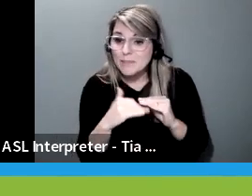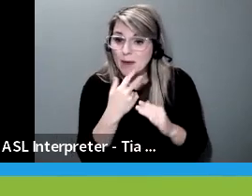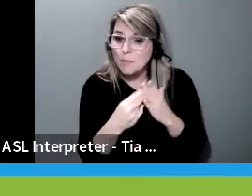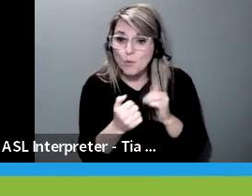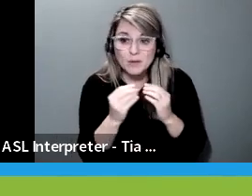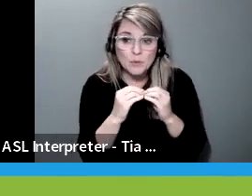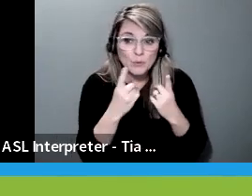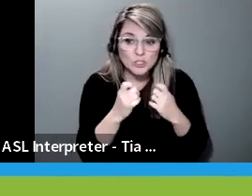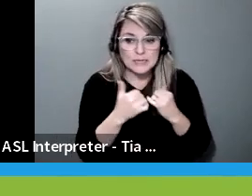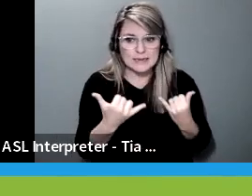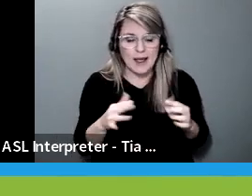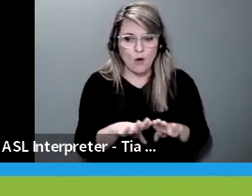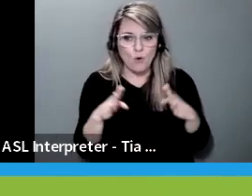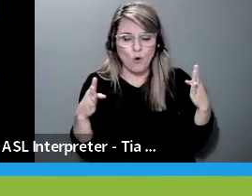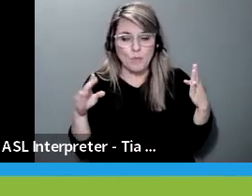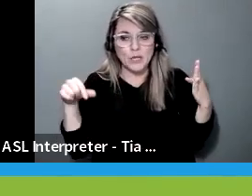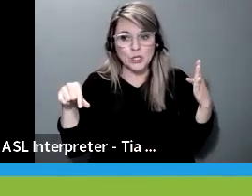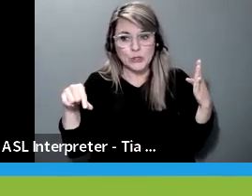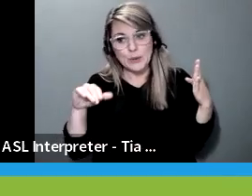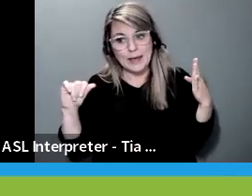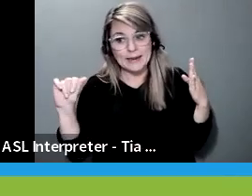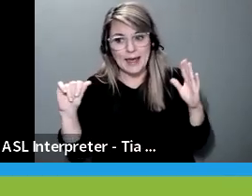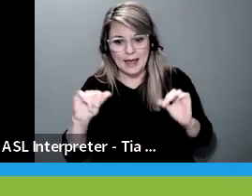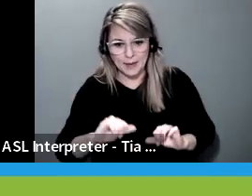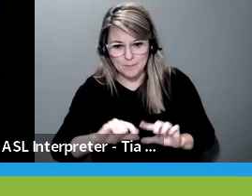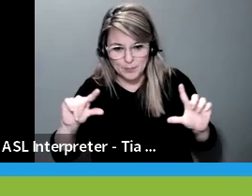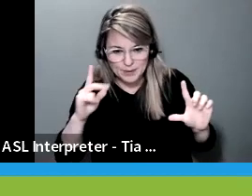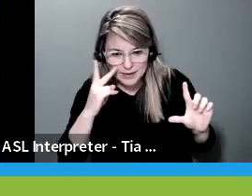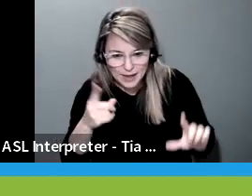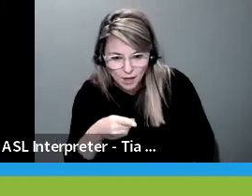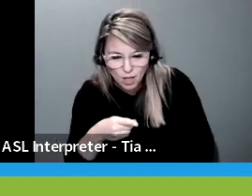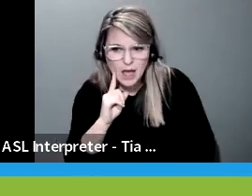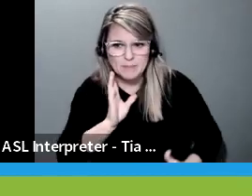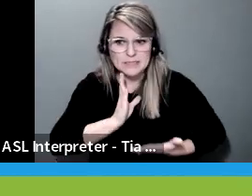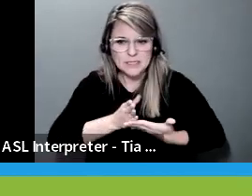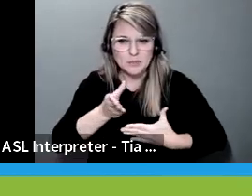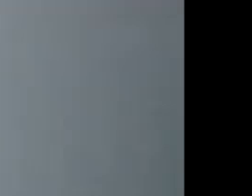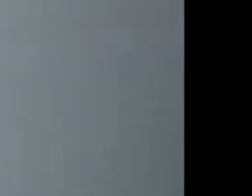see if there's any questions in our chat. And I'm going to stop sharing.